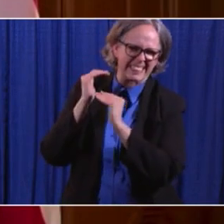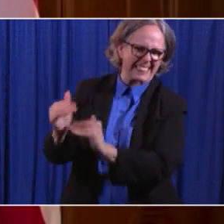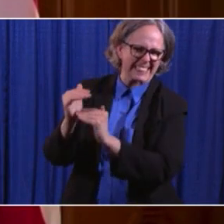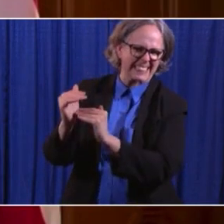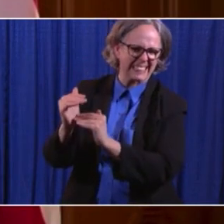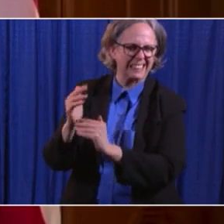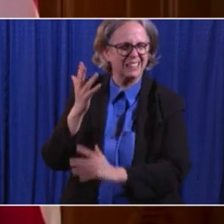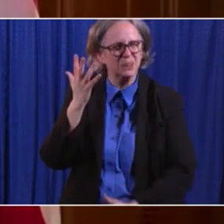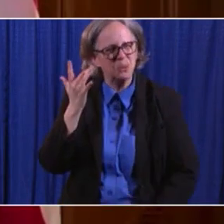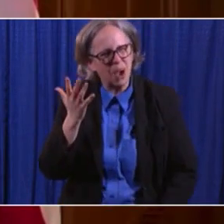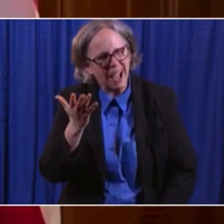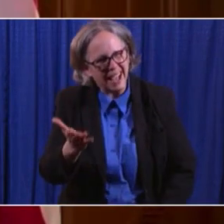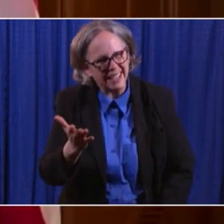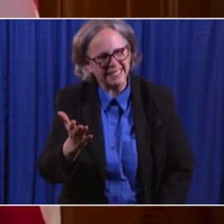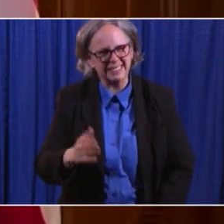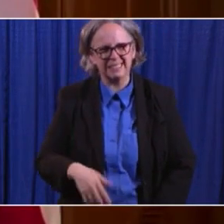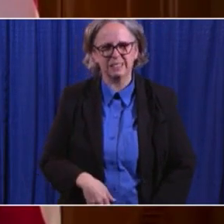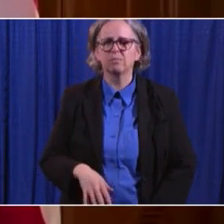unit that does it,